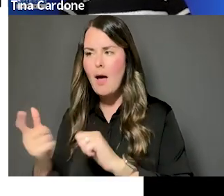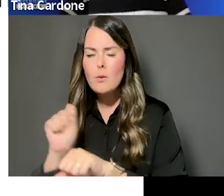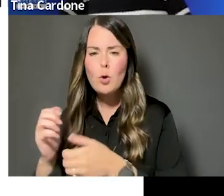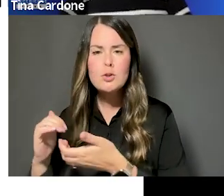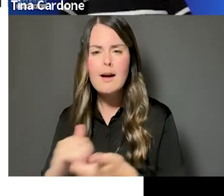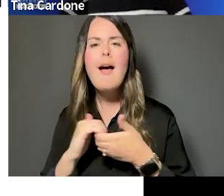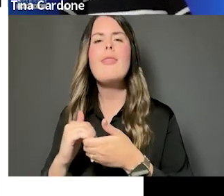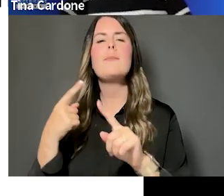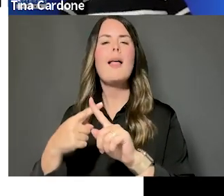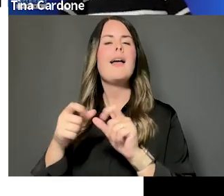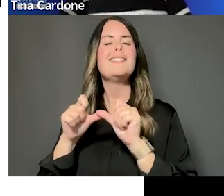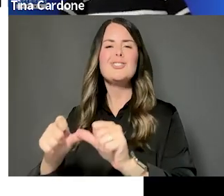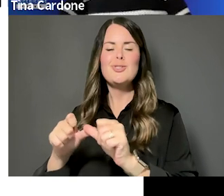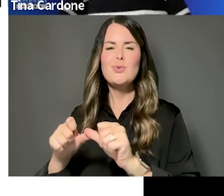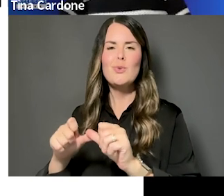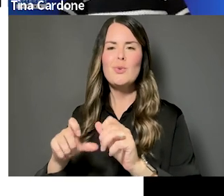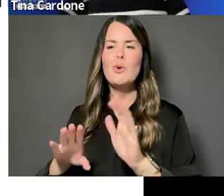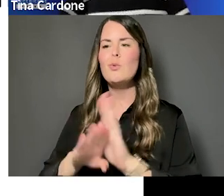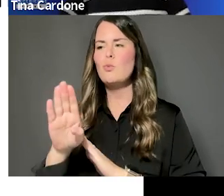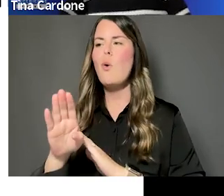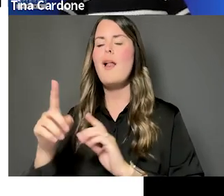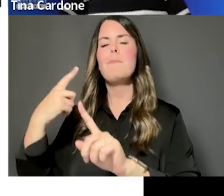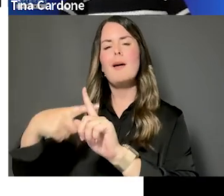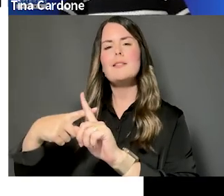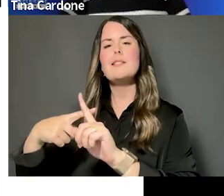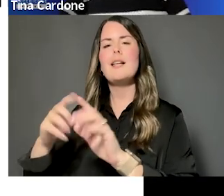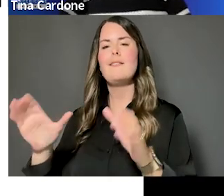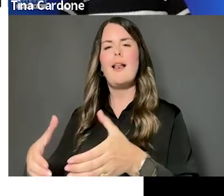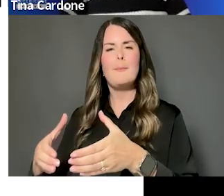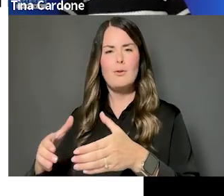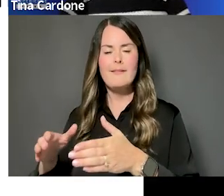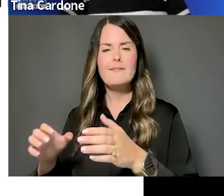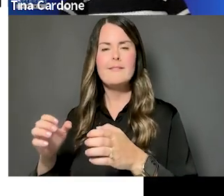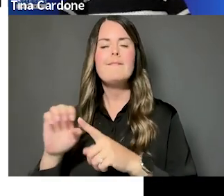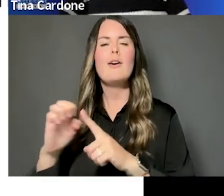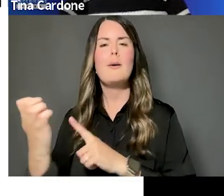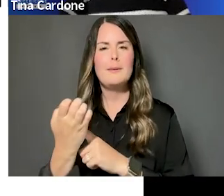working together, and continue growing a positive, collaborative environment.